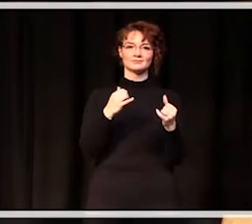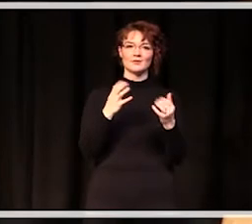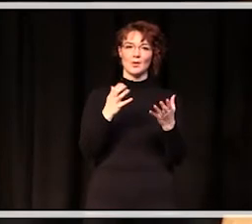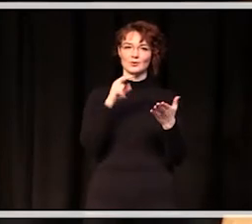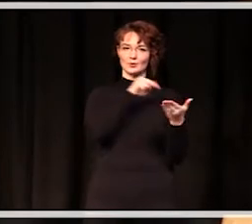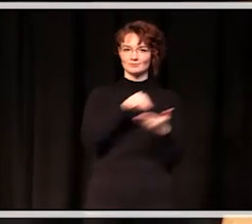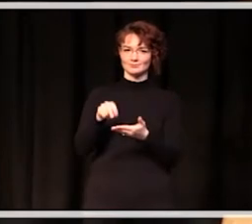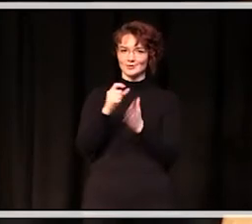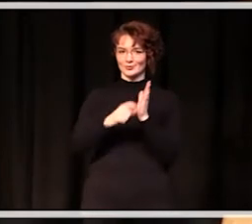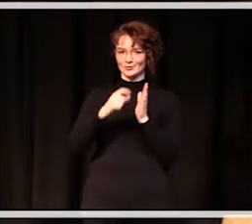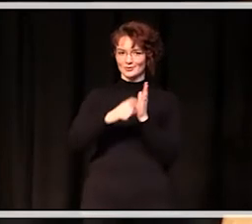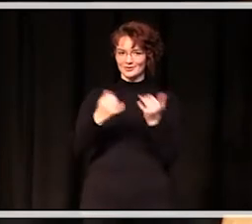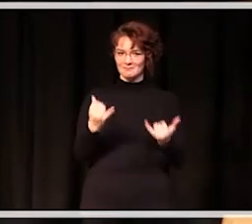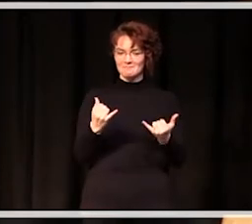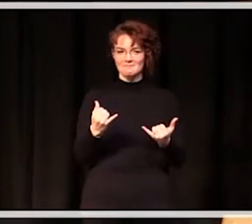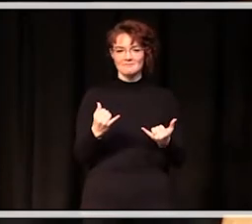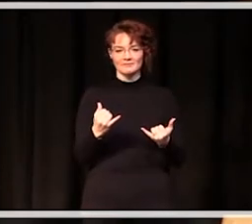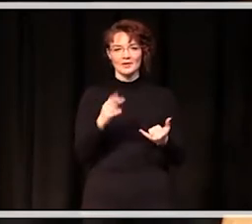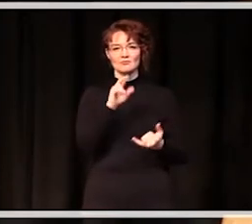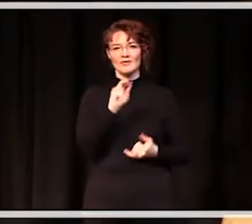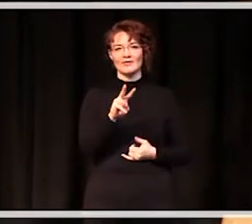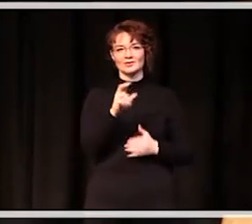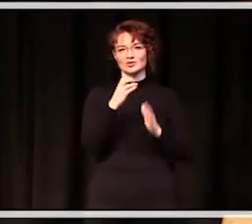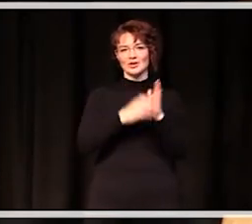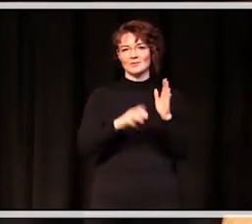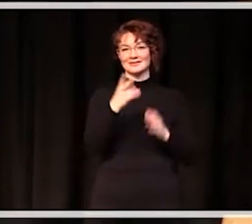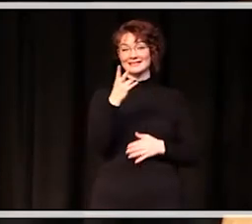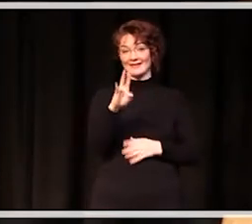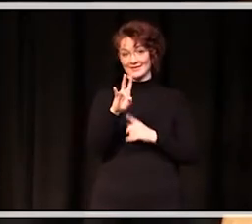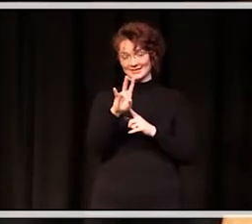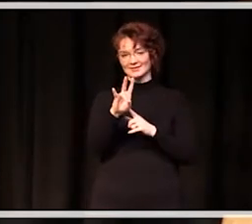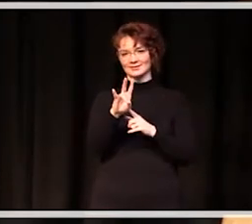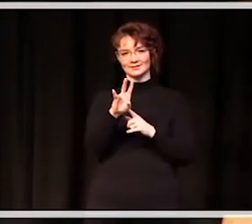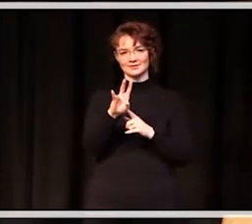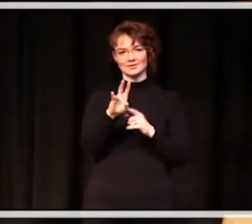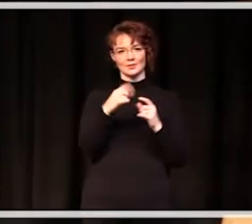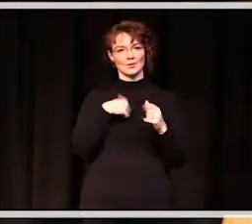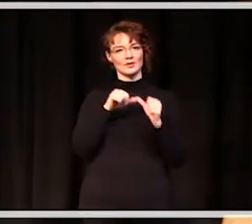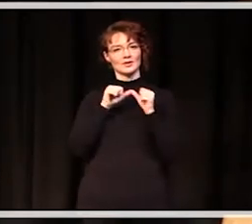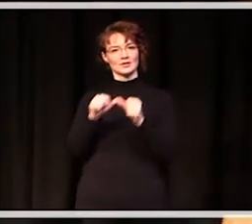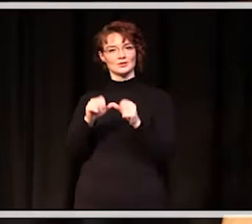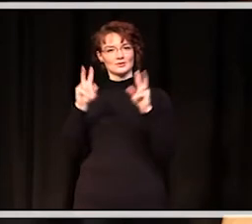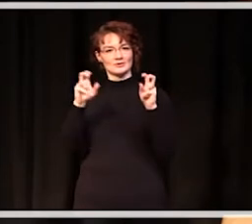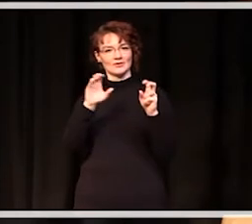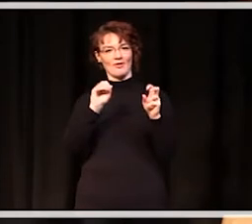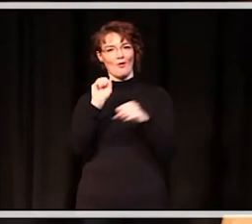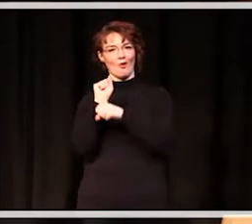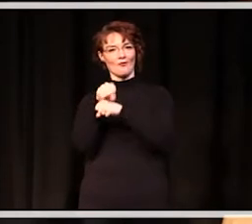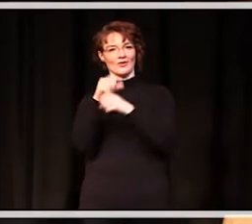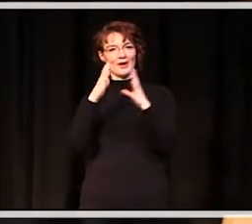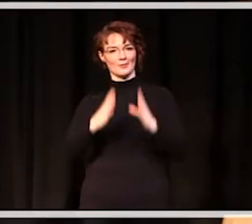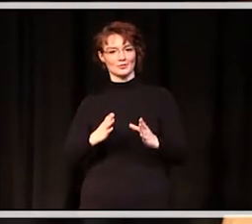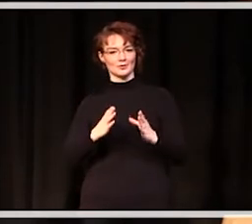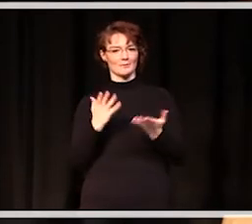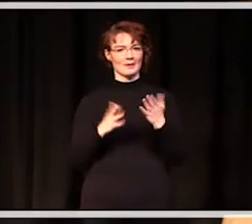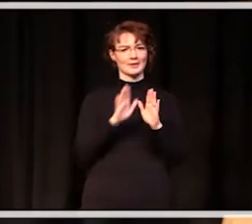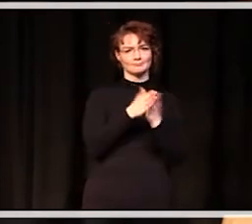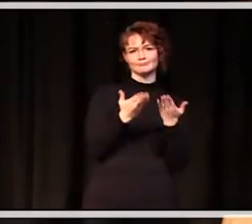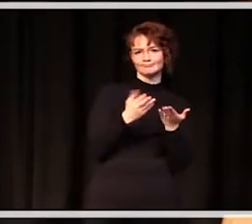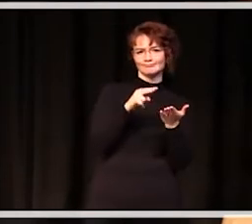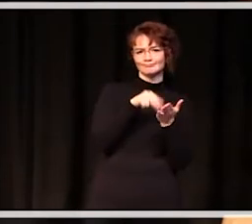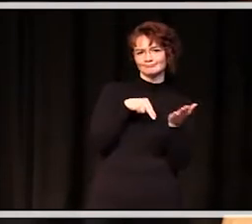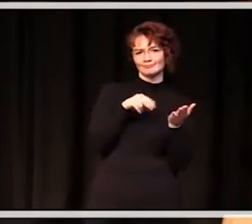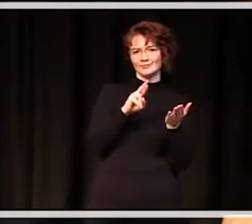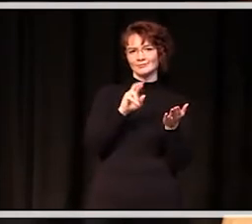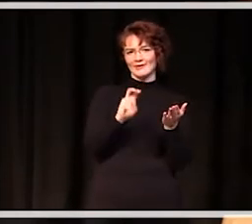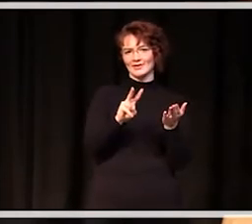Word. And we're going to be in Revelation chapter 17 as we continue our series called Overcomer. So you might want to find your way